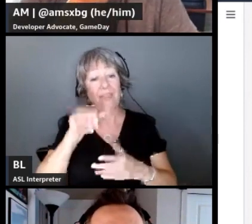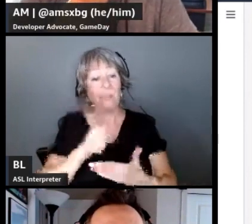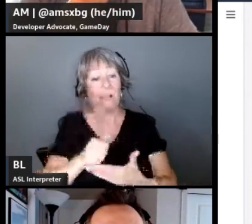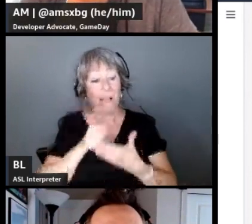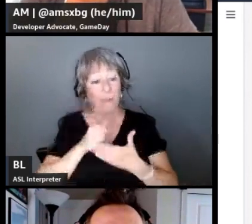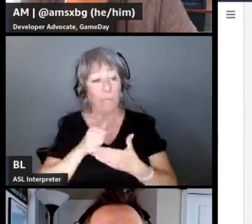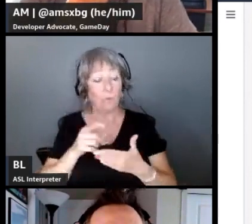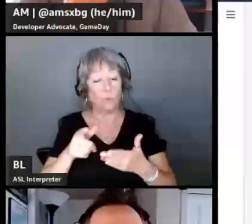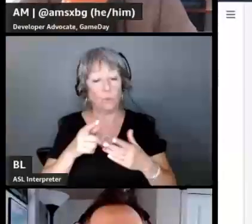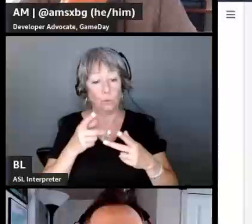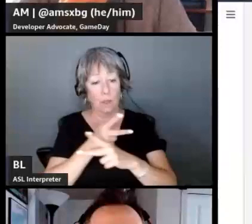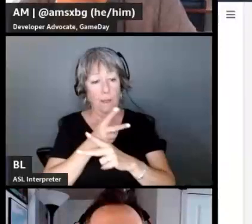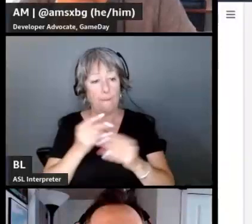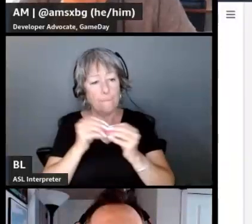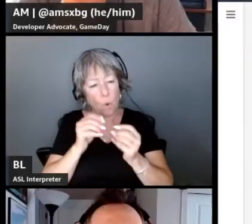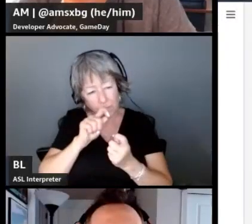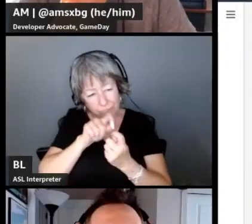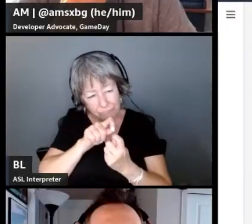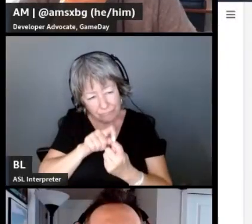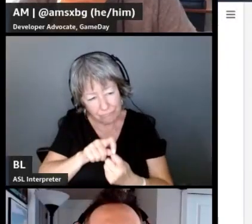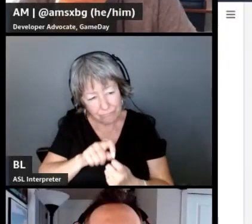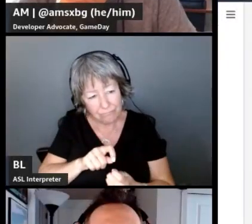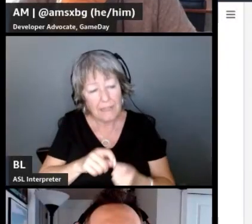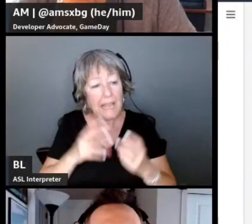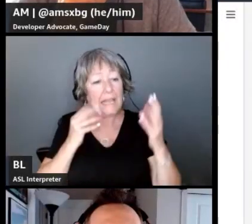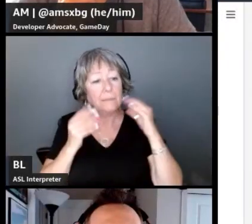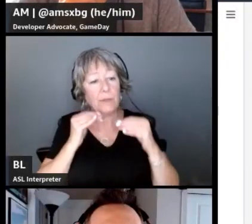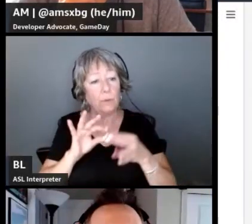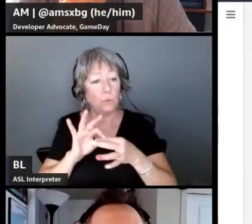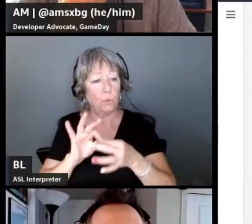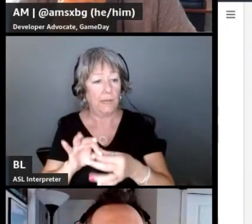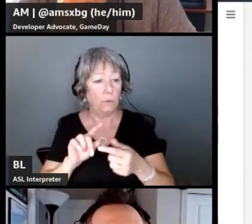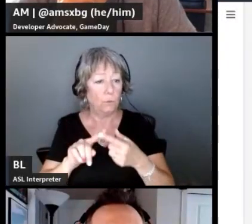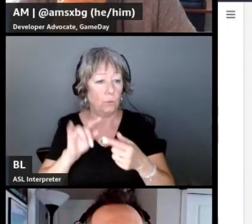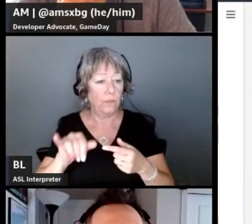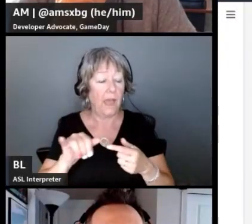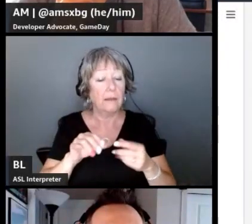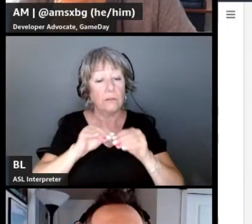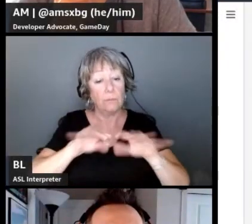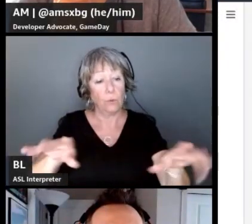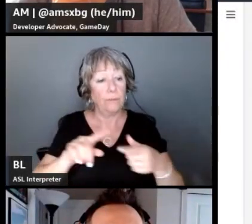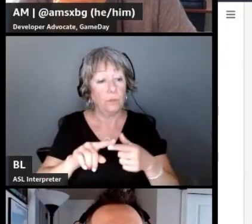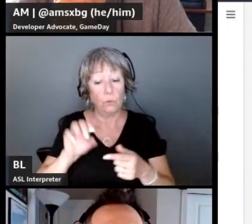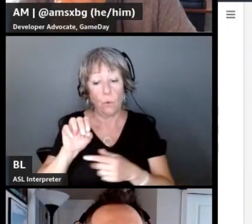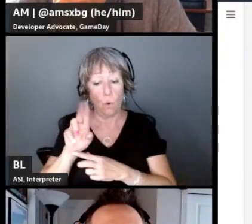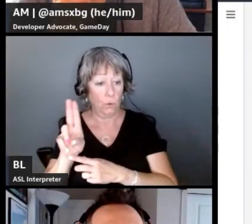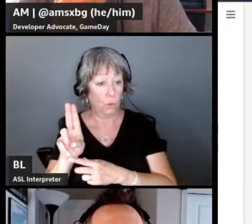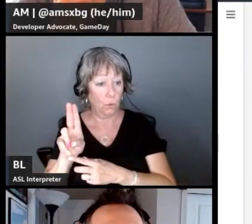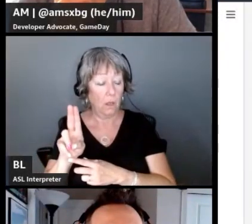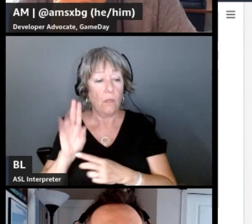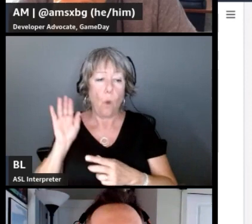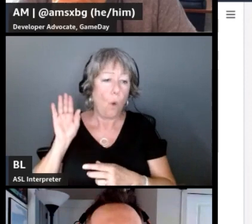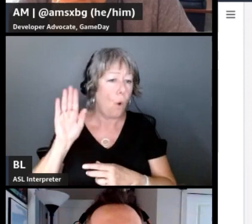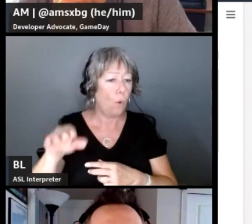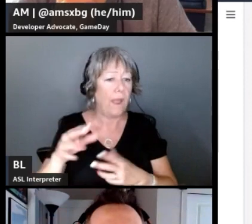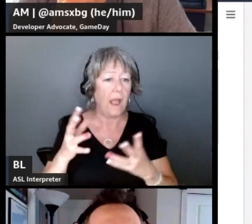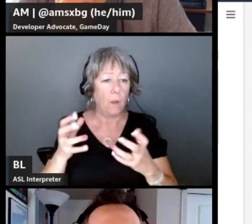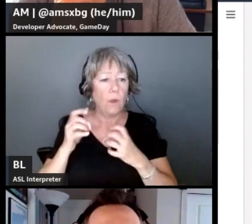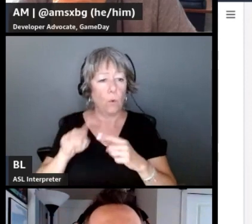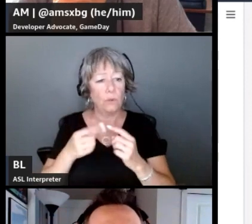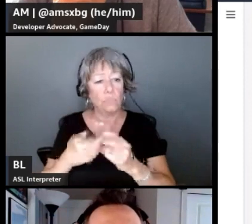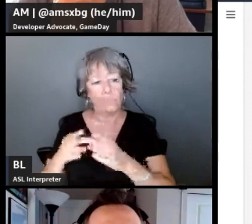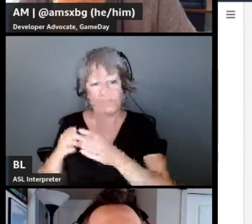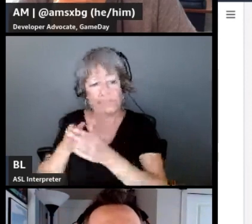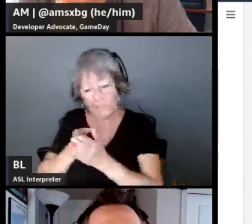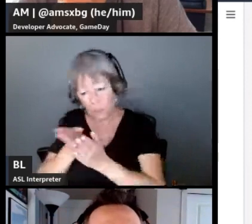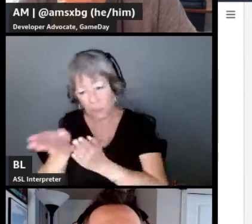get more granular experience when it comes to maybe deploying to an OU. And then instead of deploying the whole OU, I want to deploy the section of that organization